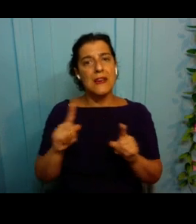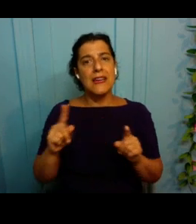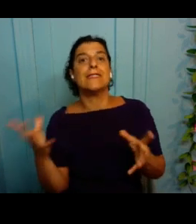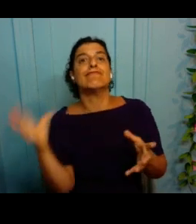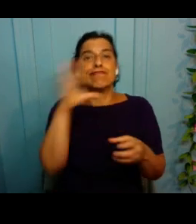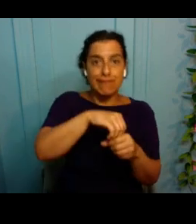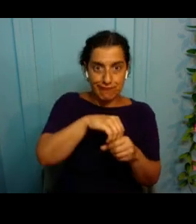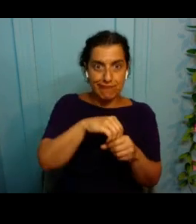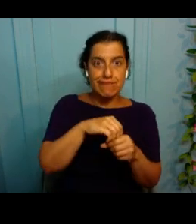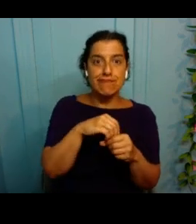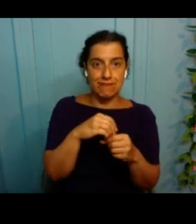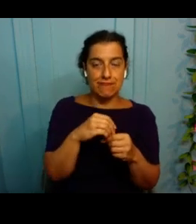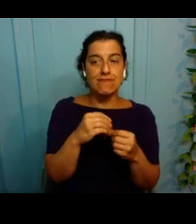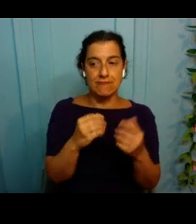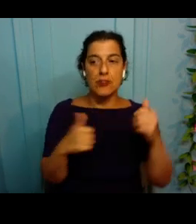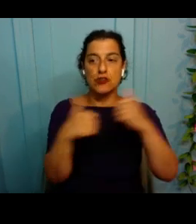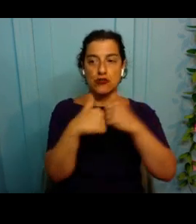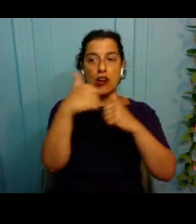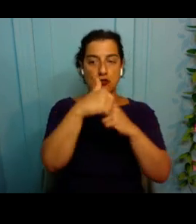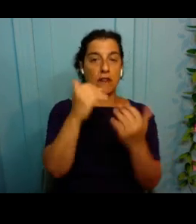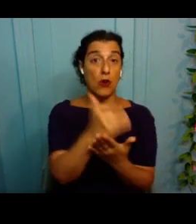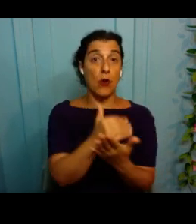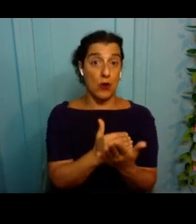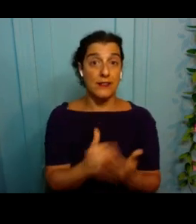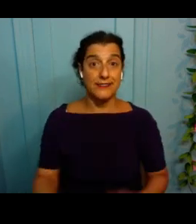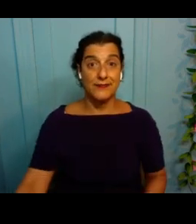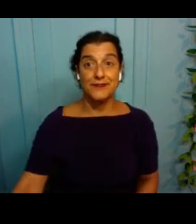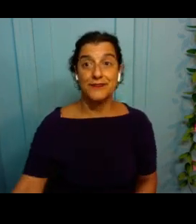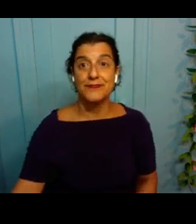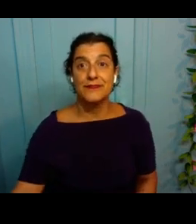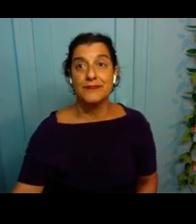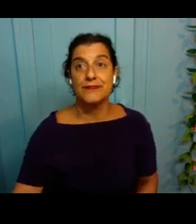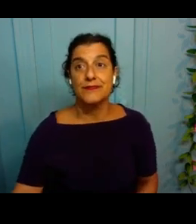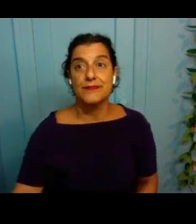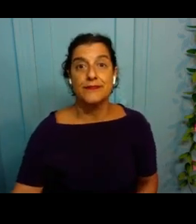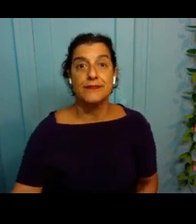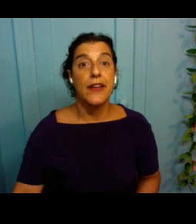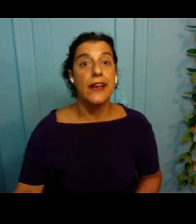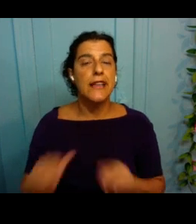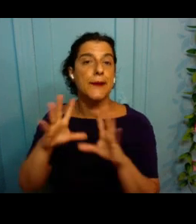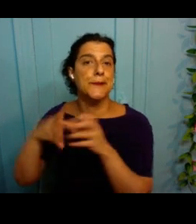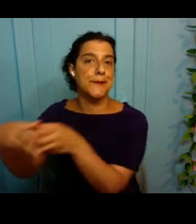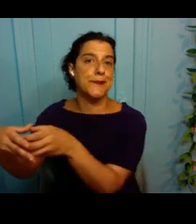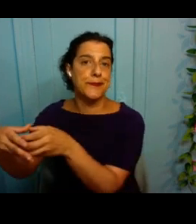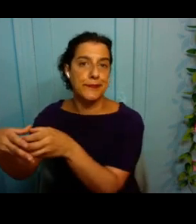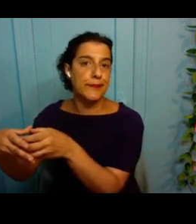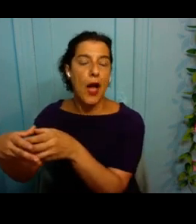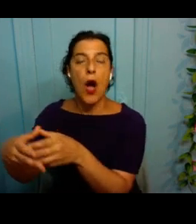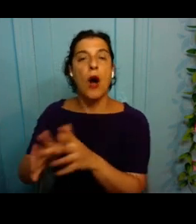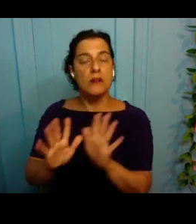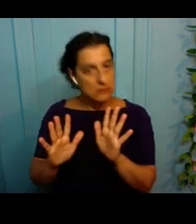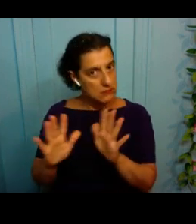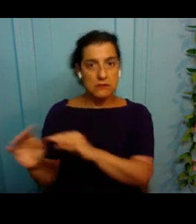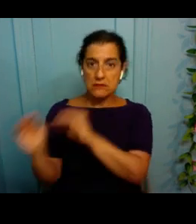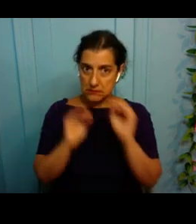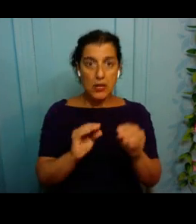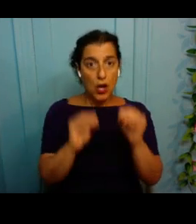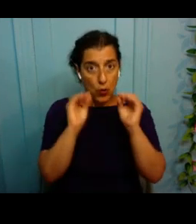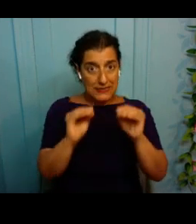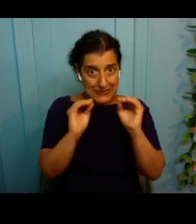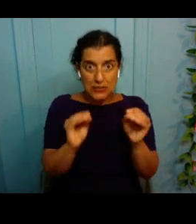into the structure of the course. So it's not like set aside. That's the way we teach about complex morphosyntax and